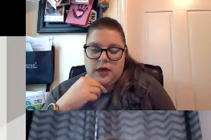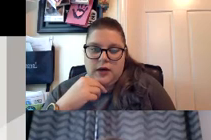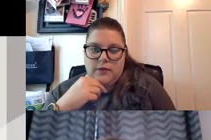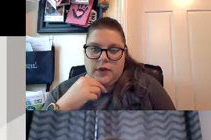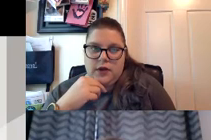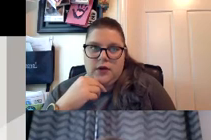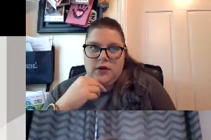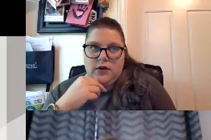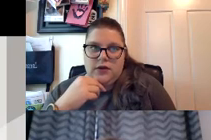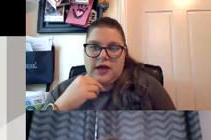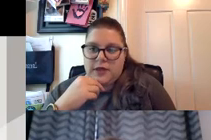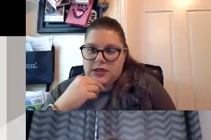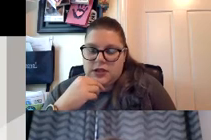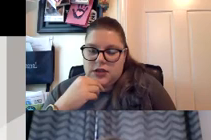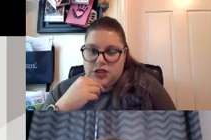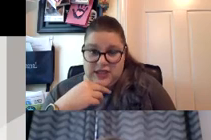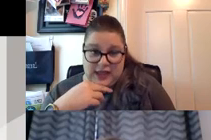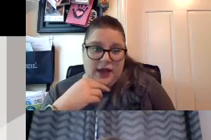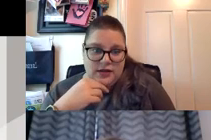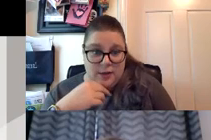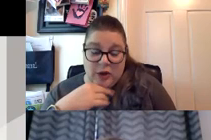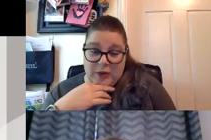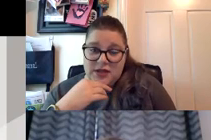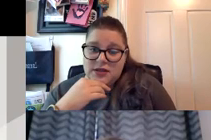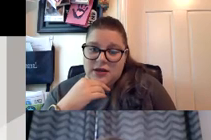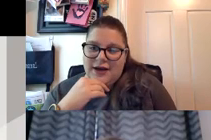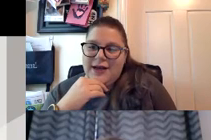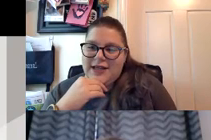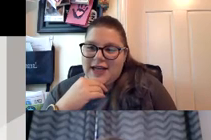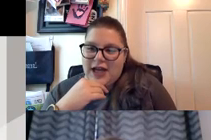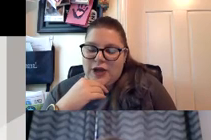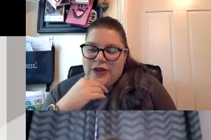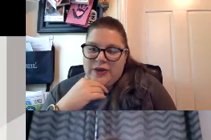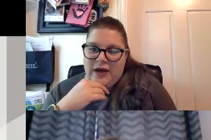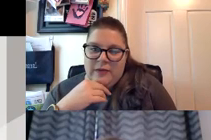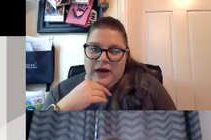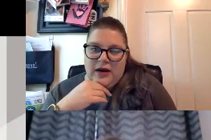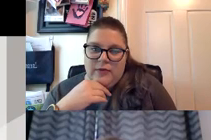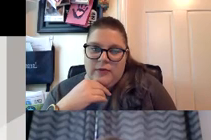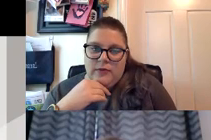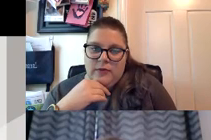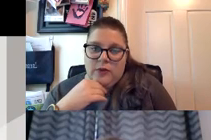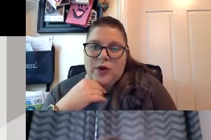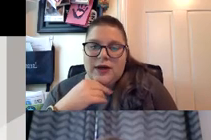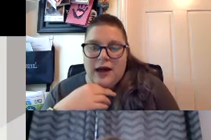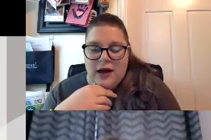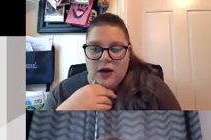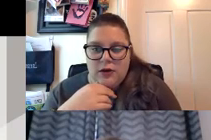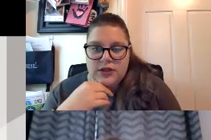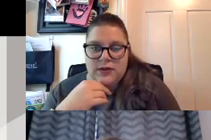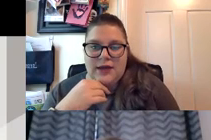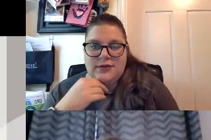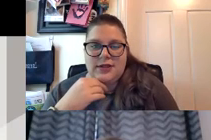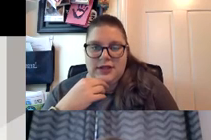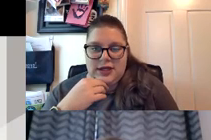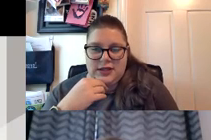some documents that she scanned on purpose to kind of go through them. But we're not going